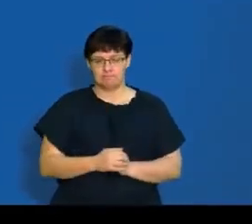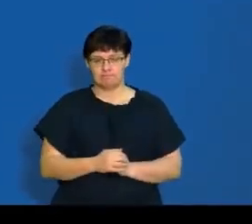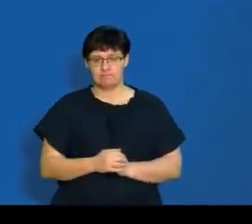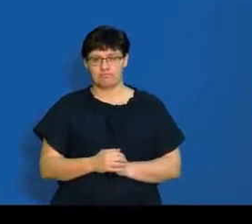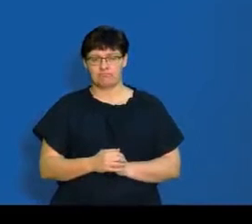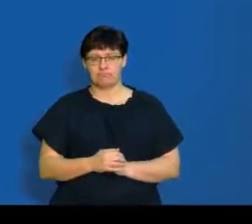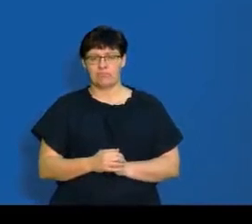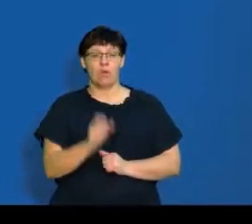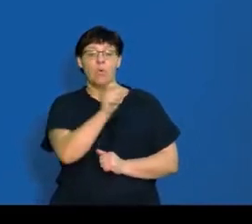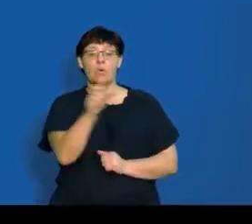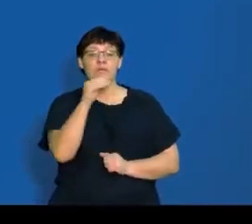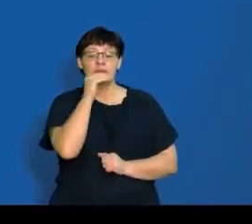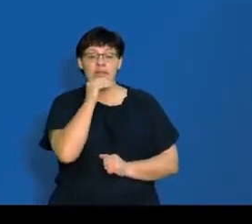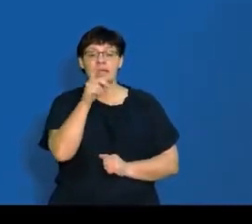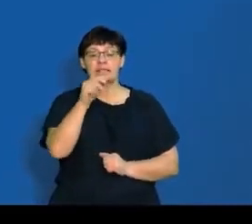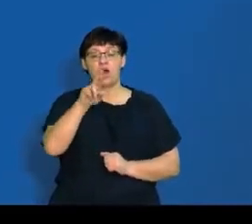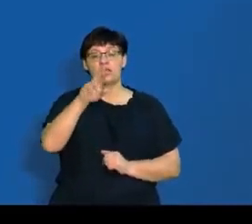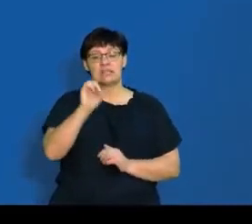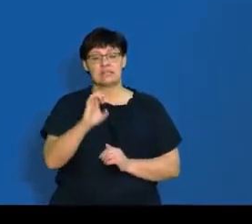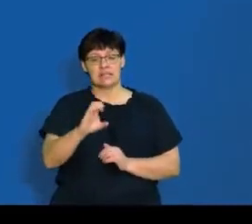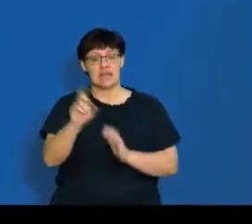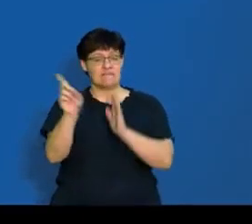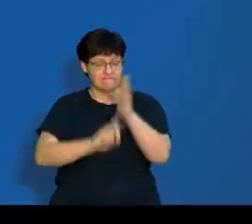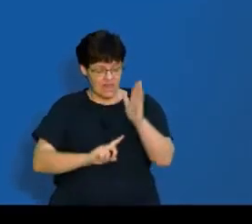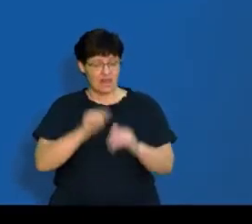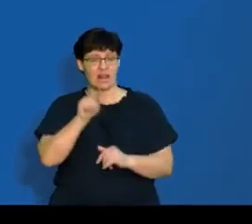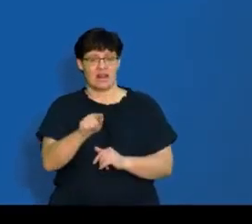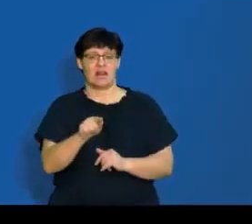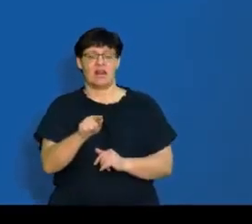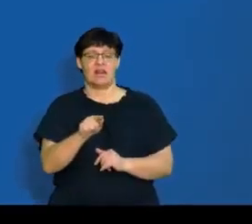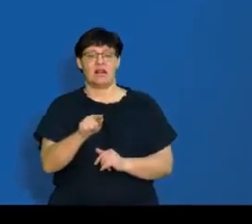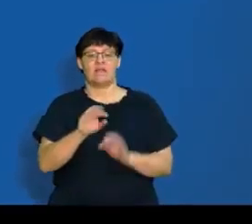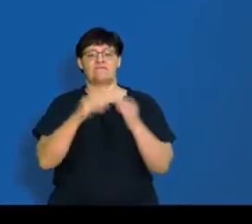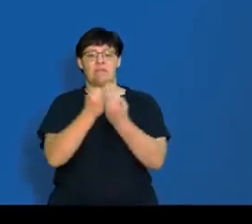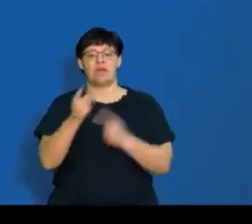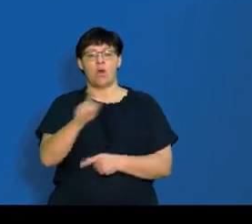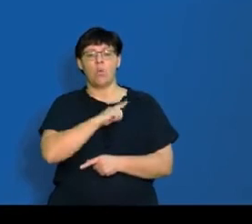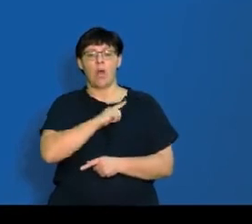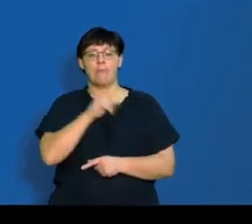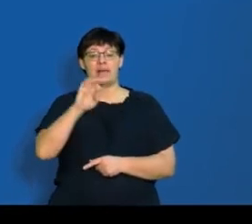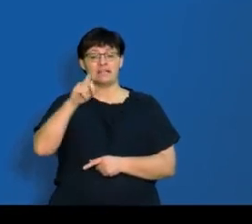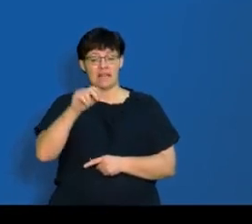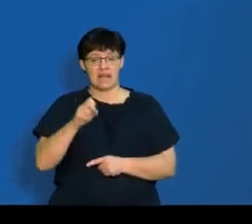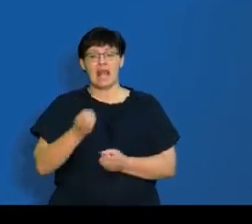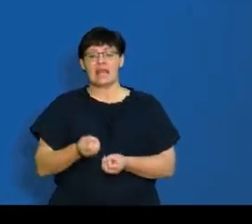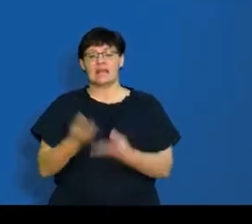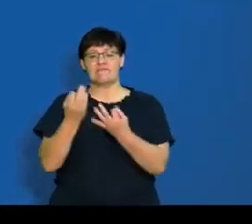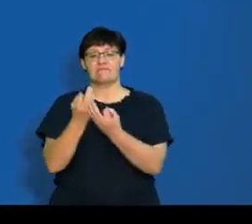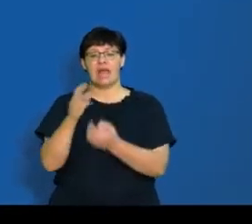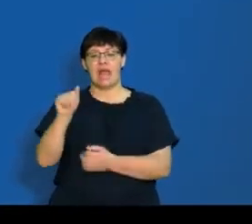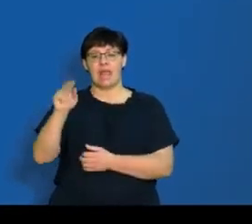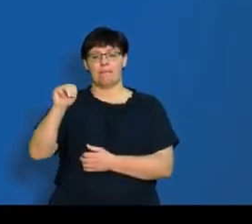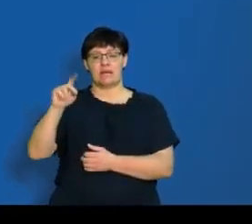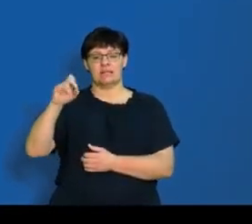that the words meant that TRC had failed the family of Ashley Krill by granting Benzien amnesty. Benzien, who